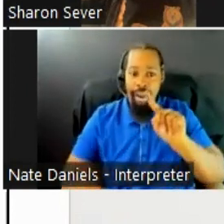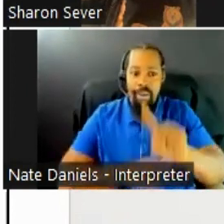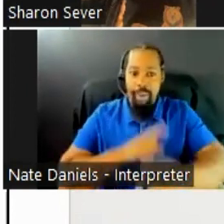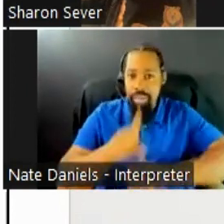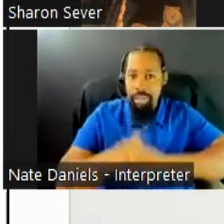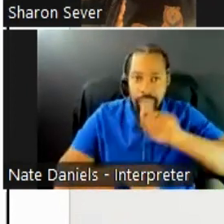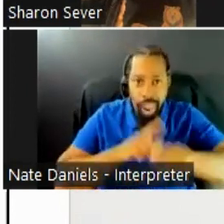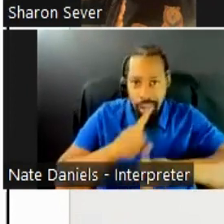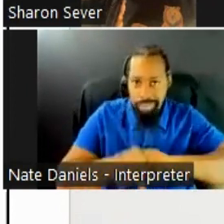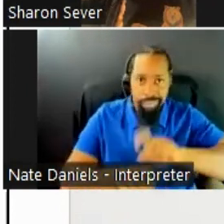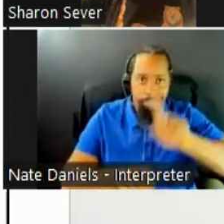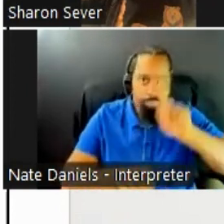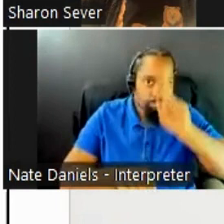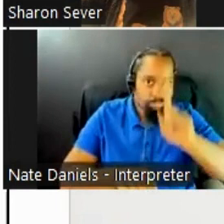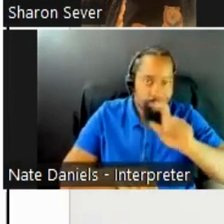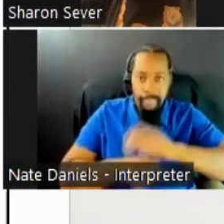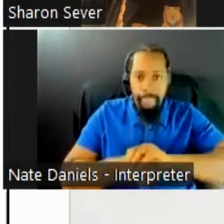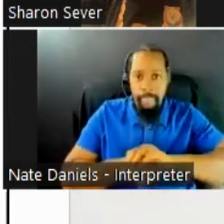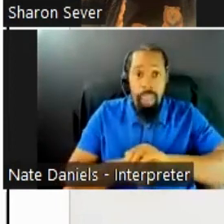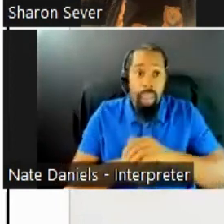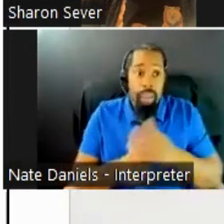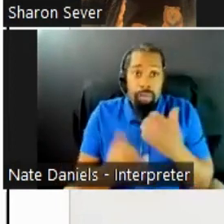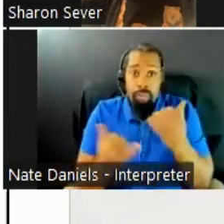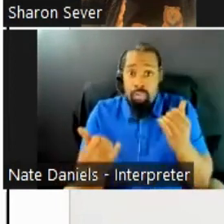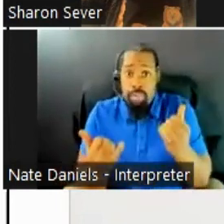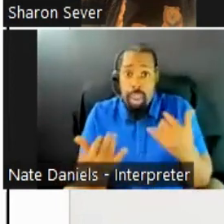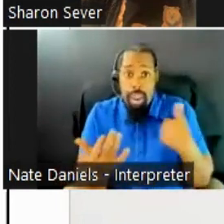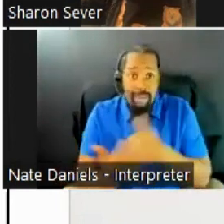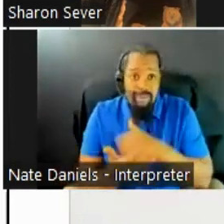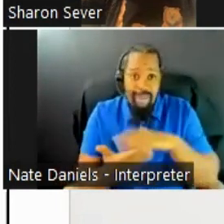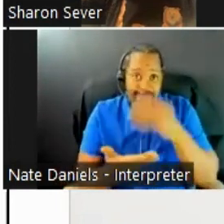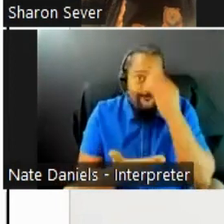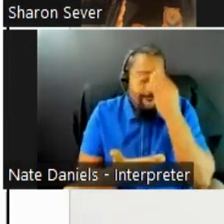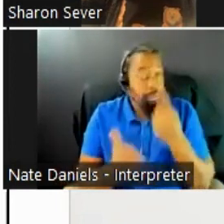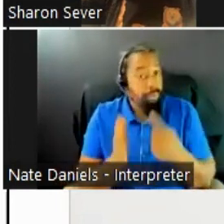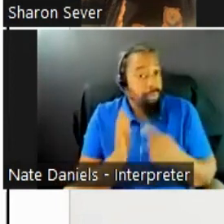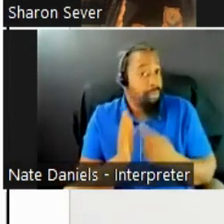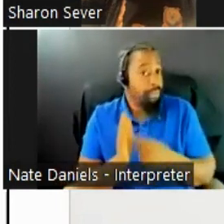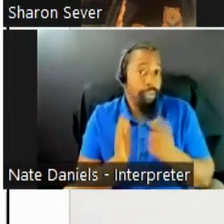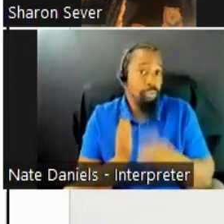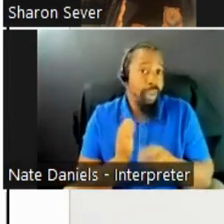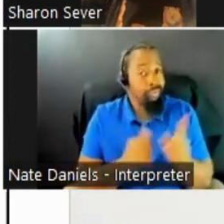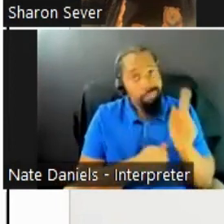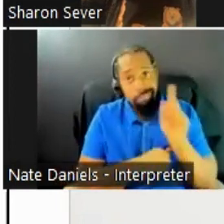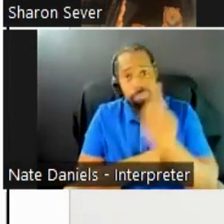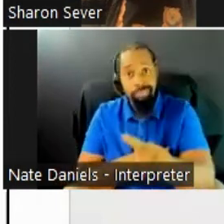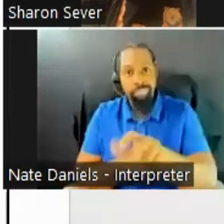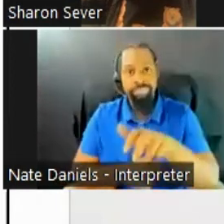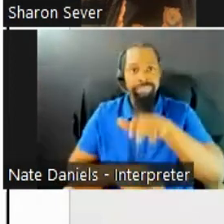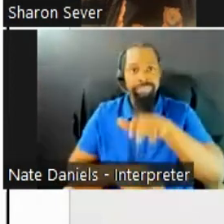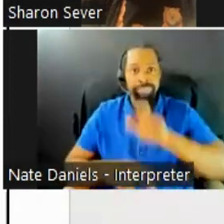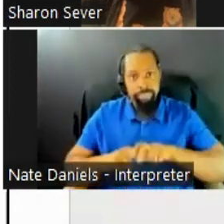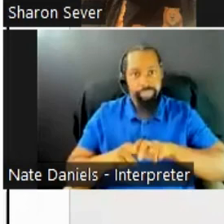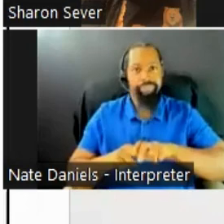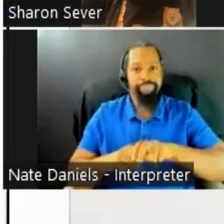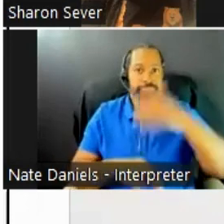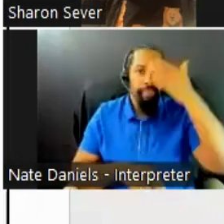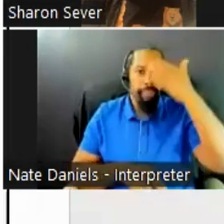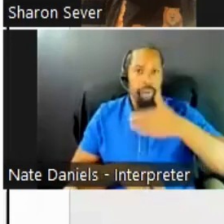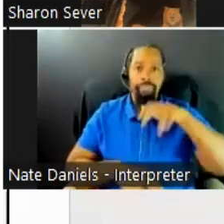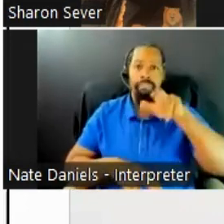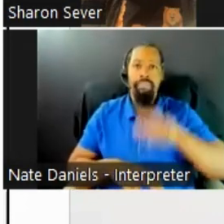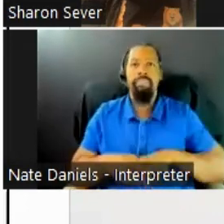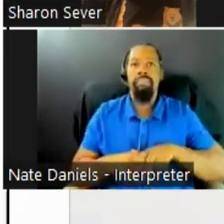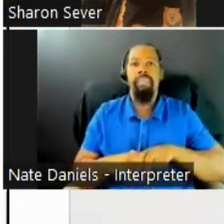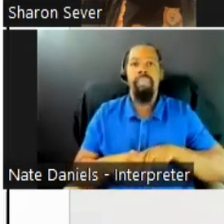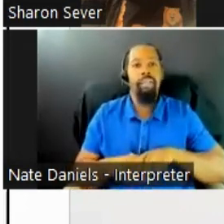they cannot ignore you. That's an amazing story that I'm going to remember a long time. Teachers, if you don't have these